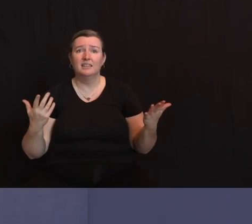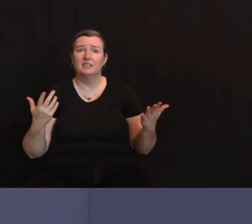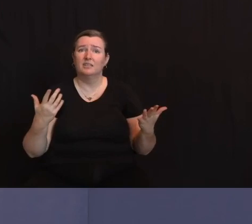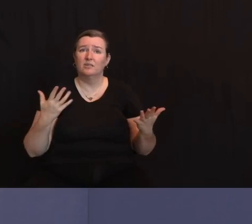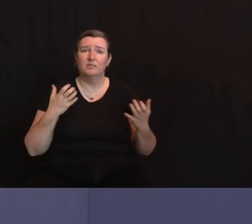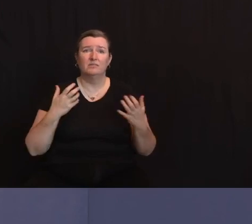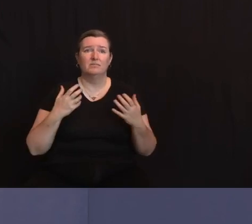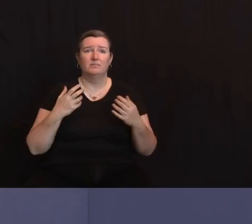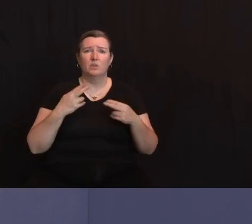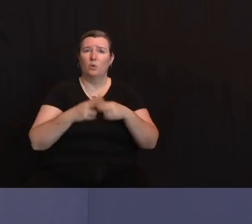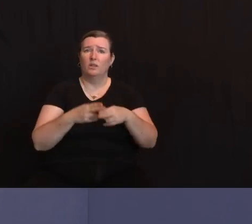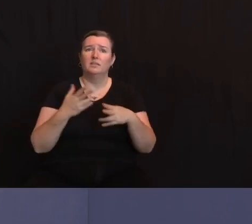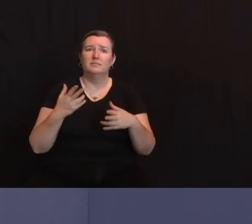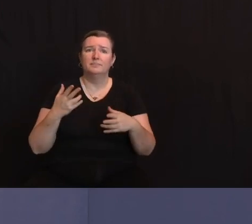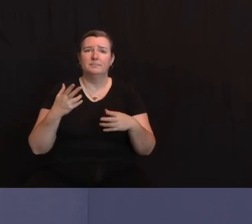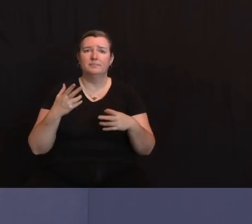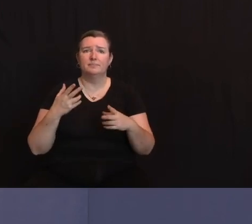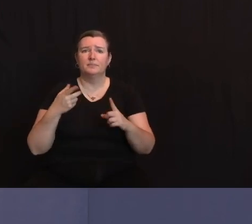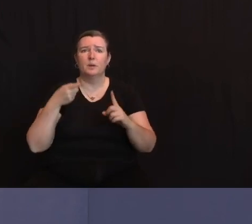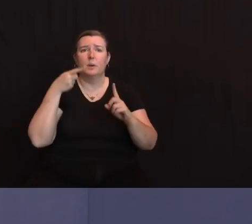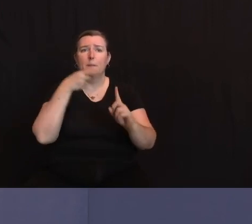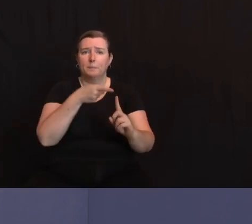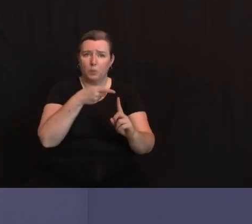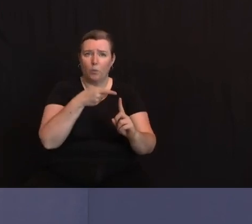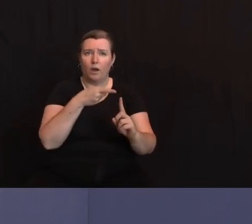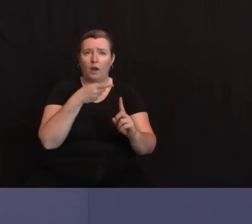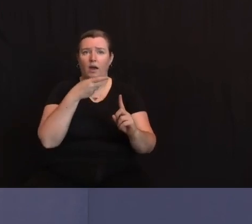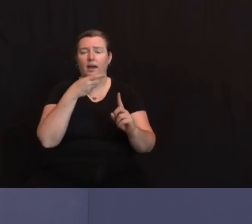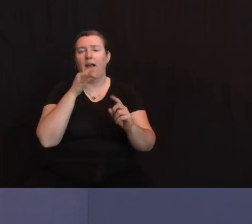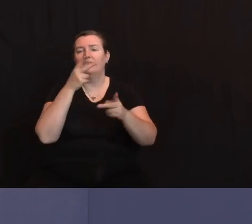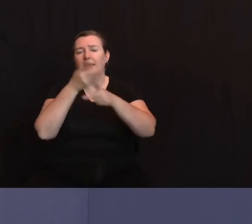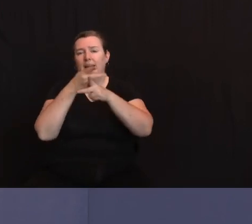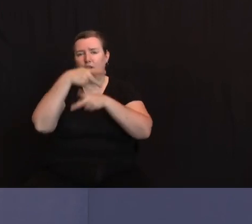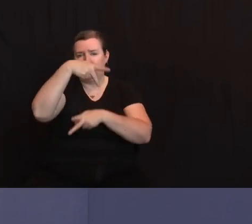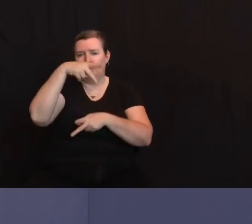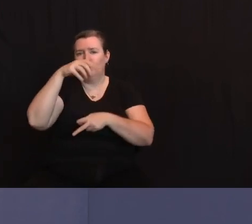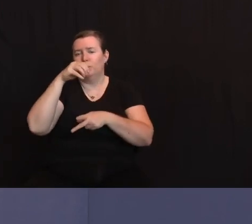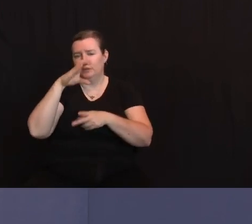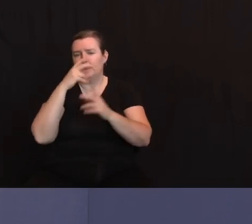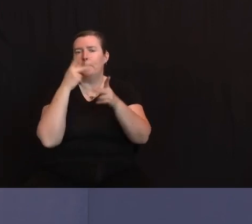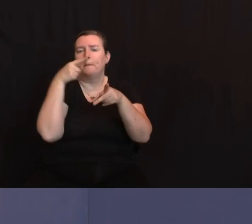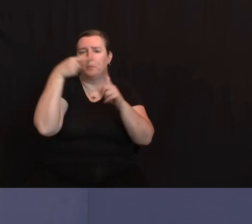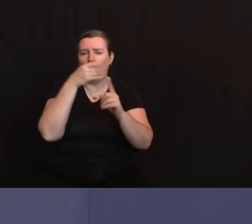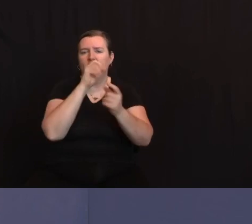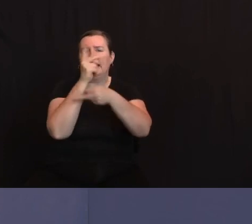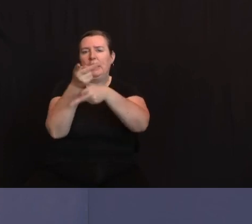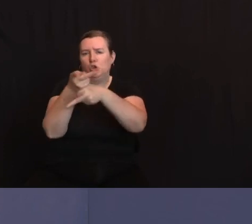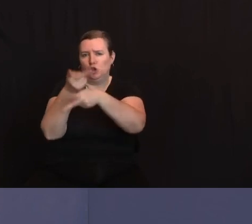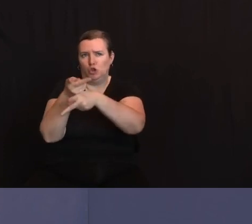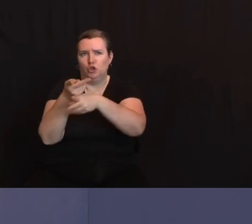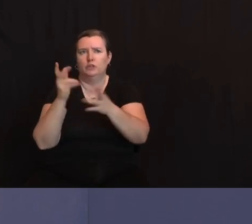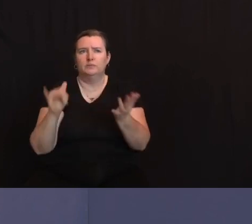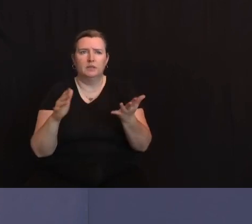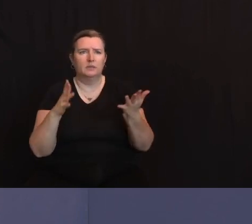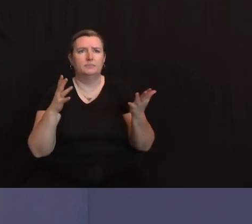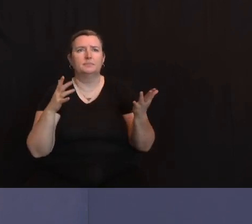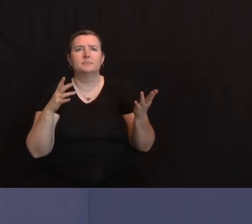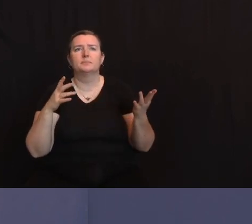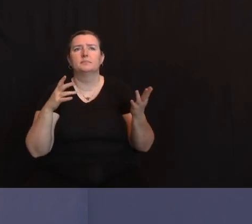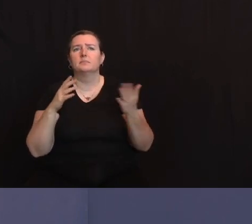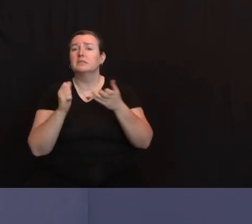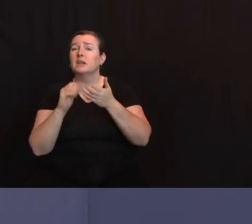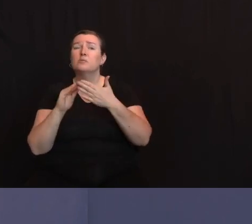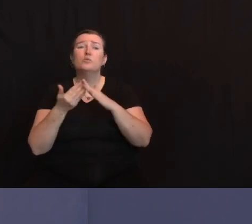testing and how we can use that effectively in communities, particularly those communities that have very low positivity